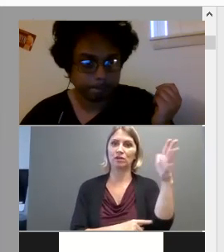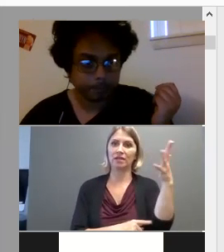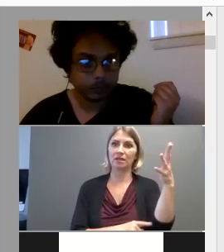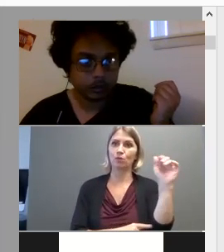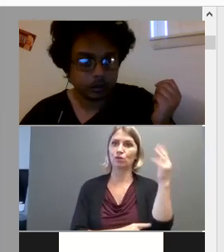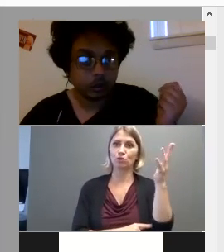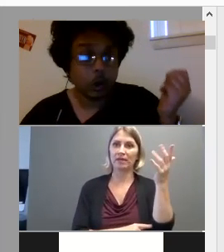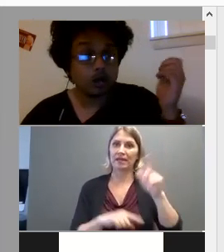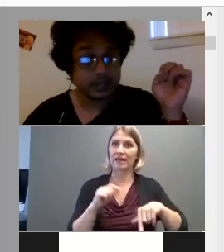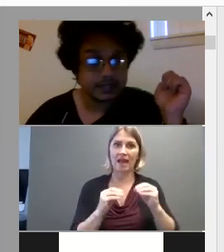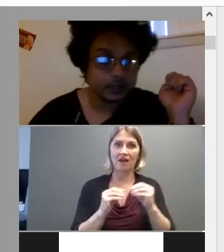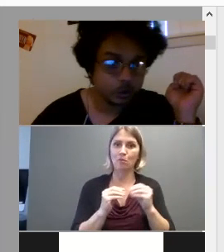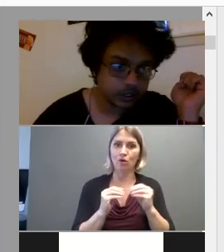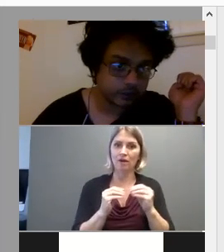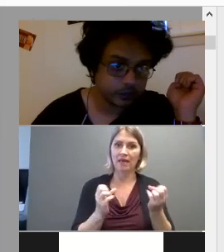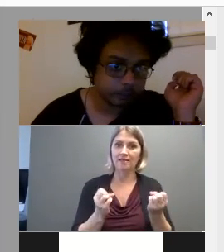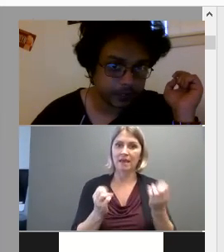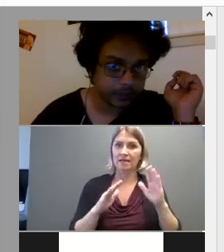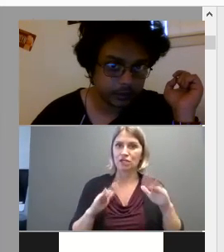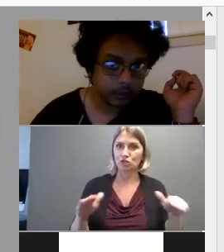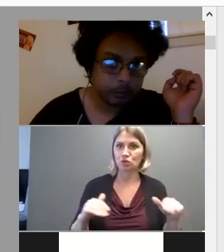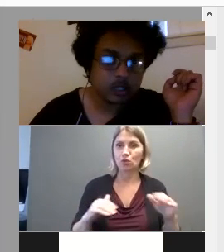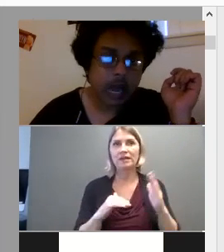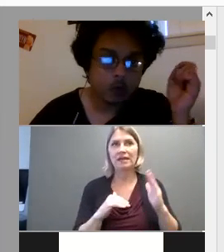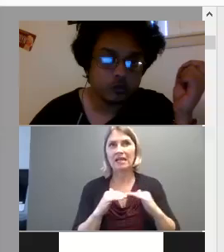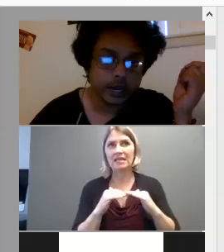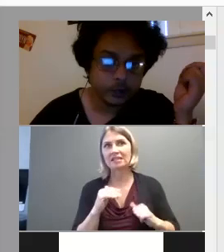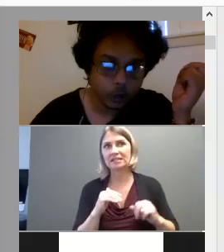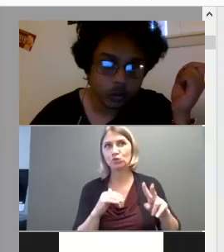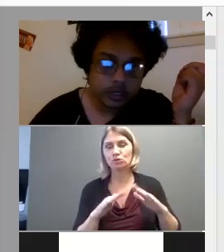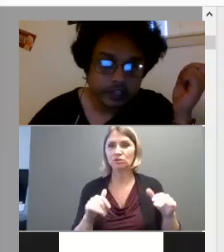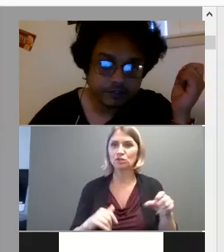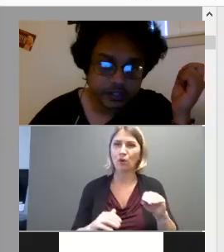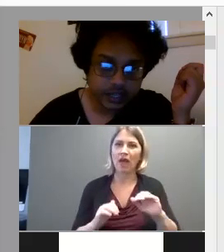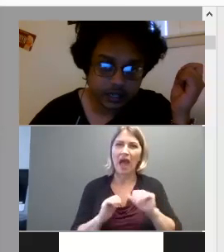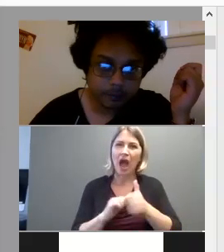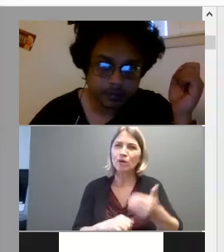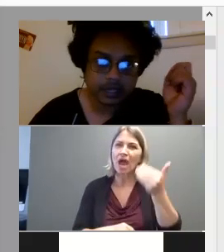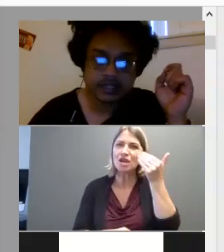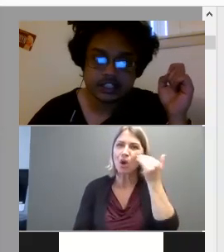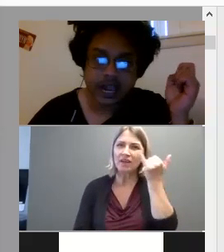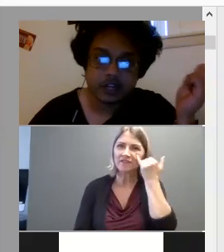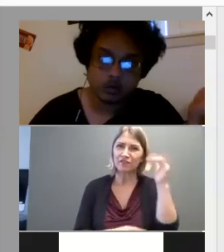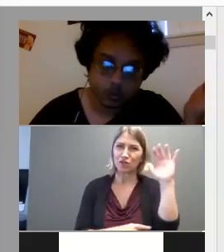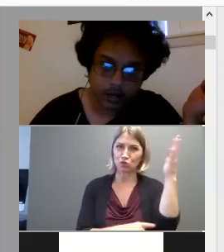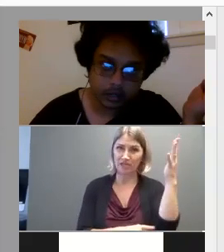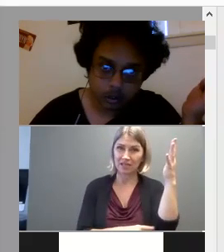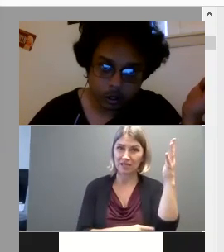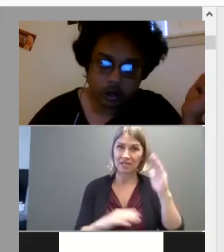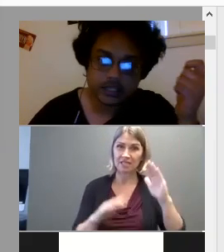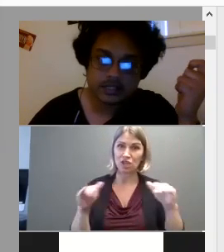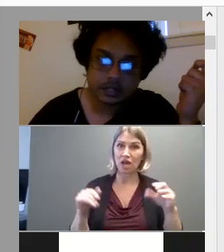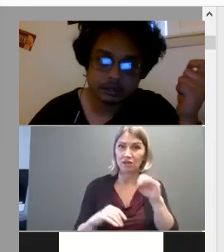children or less than 2 children for that matter. Because how would I know if 3 is a child of